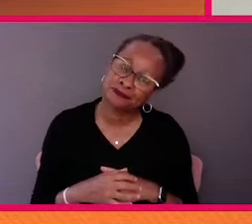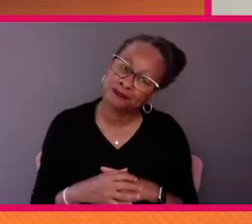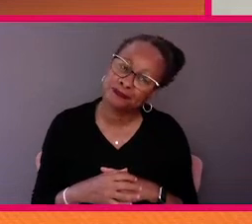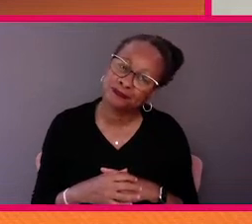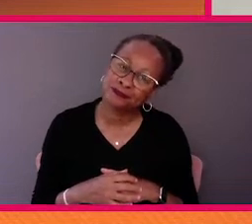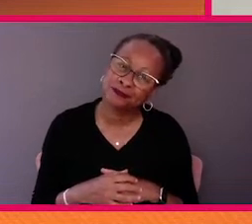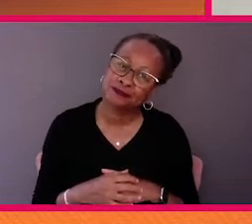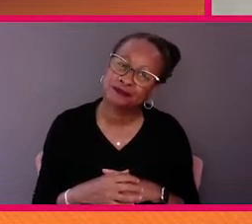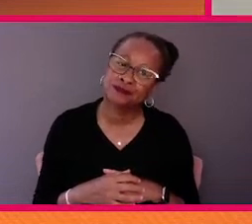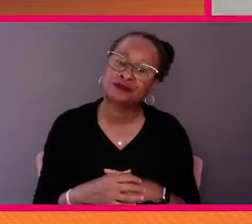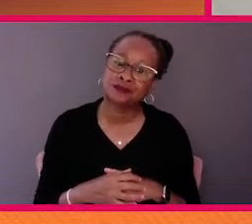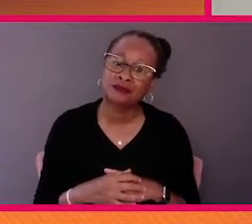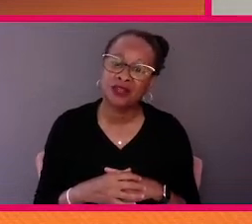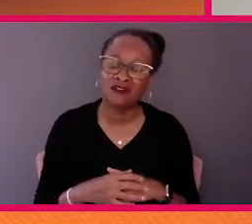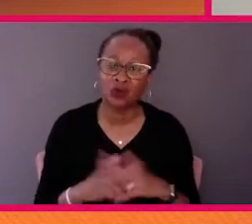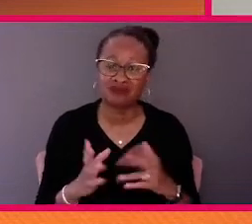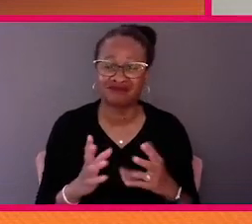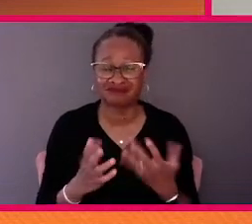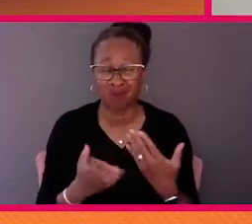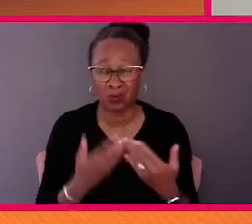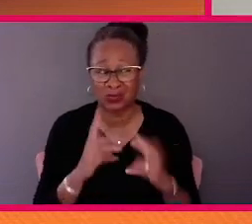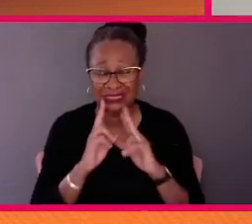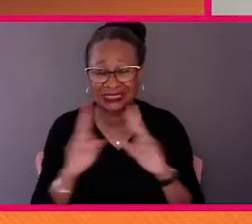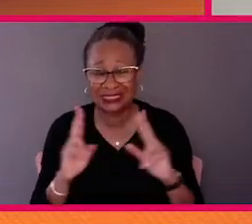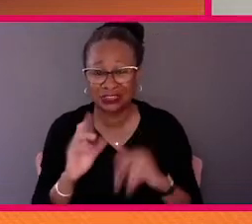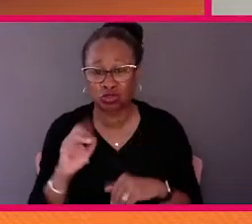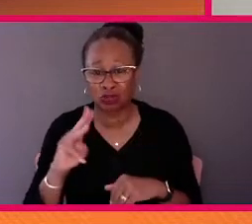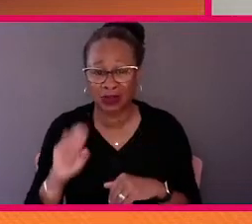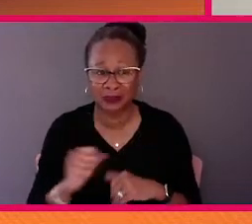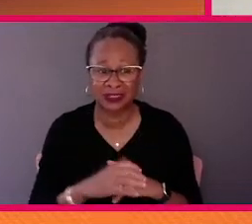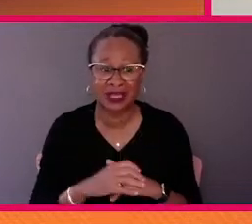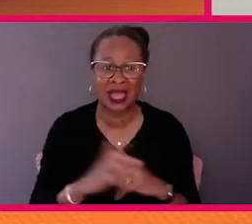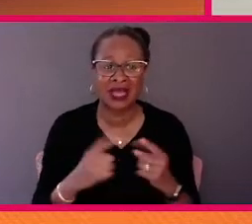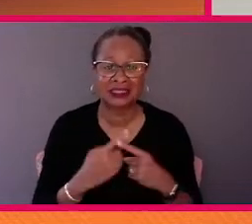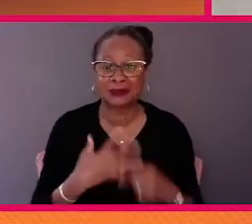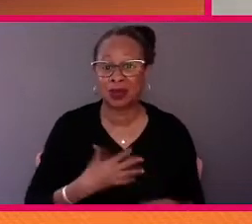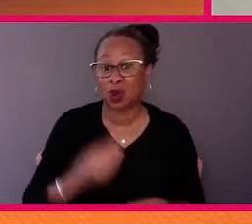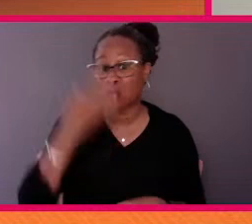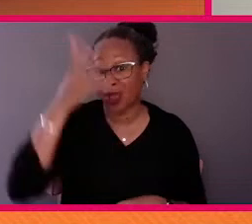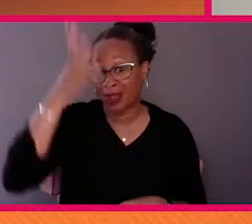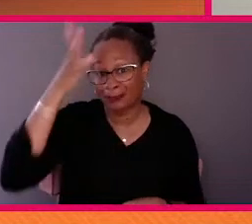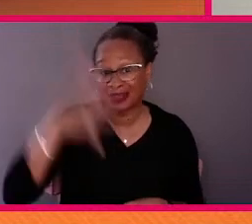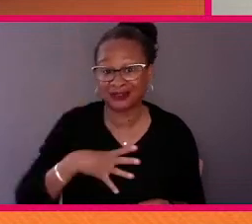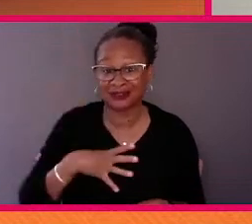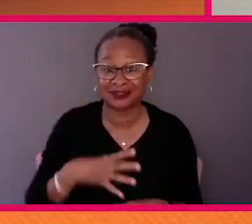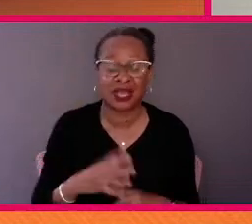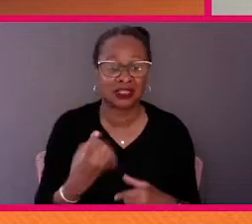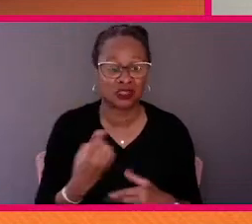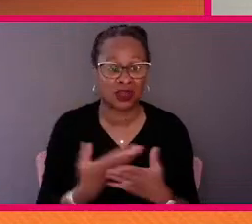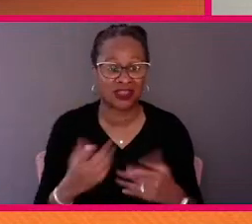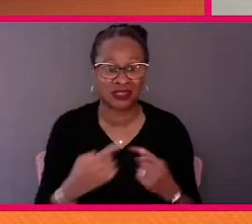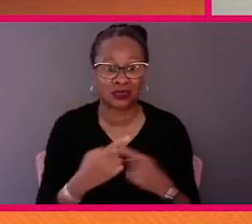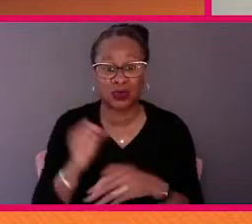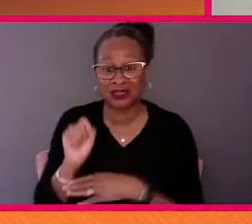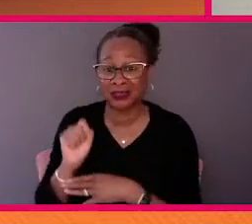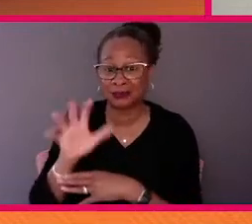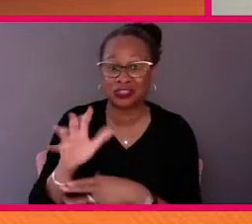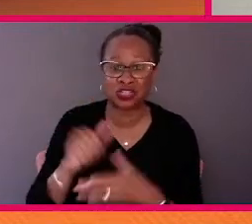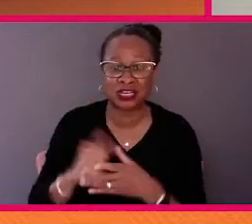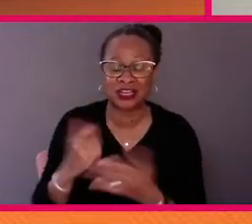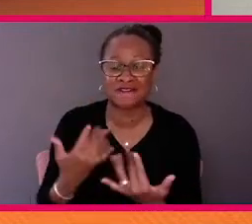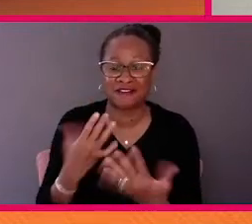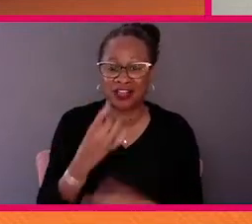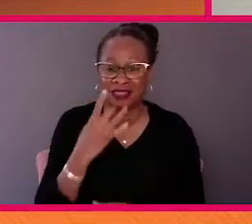unsevere crimes. That's about a white man. And it was one of those things where even when I was pitching it in the Firelight space, knowing that I was,